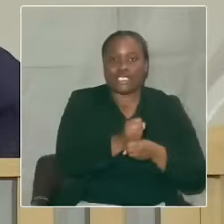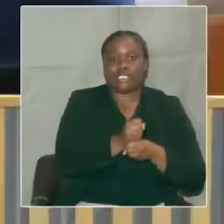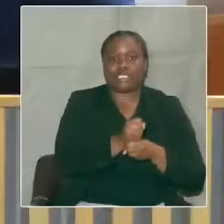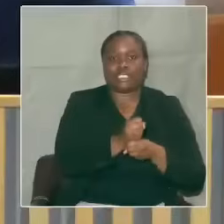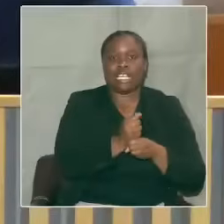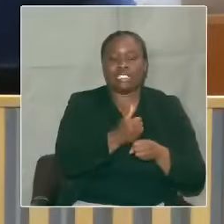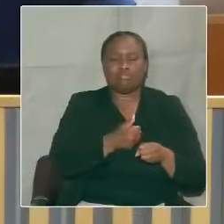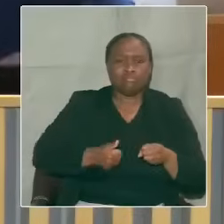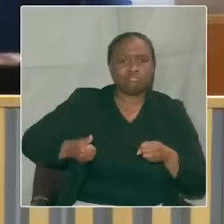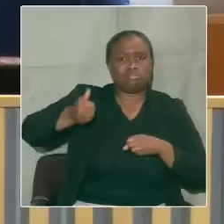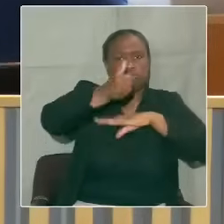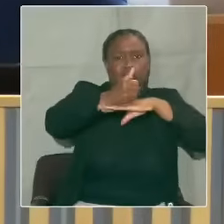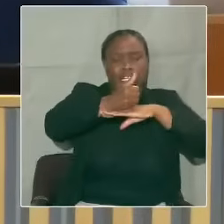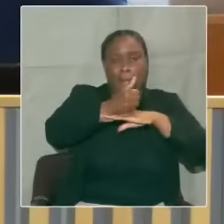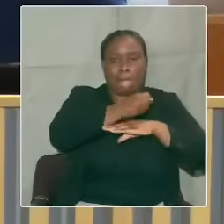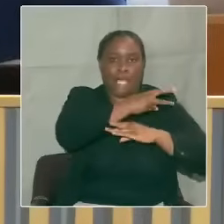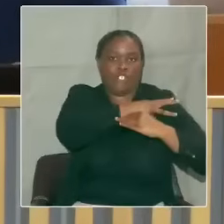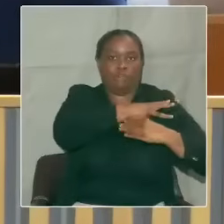level.